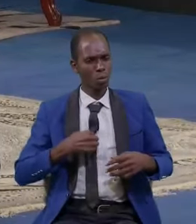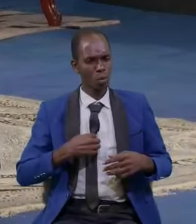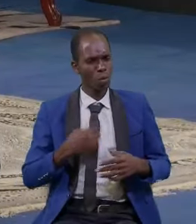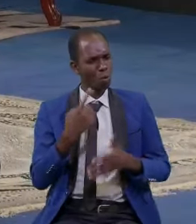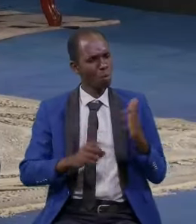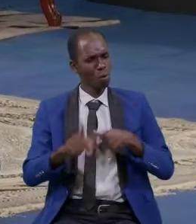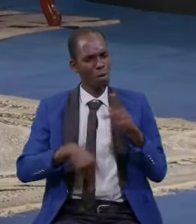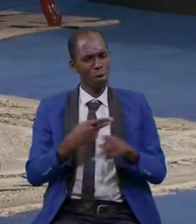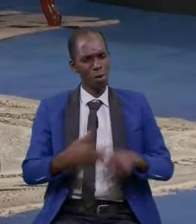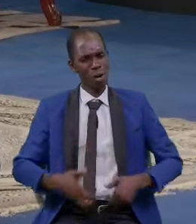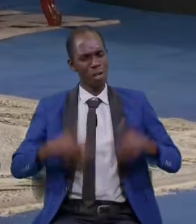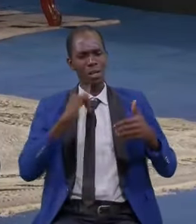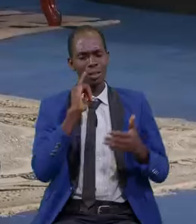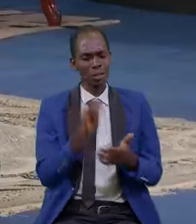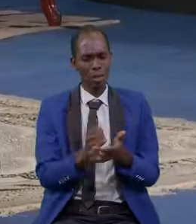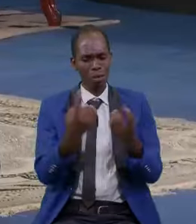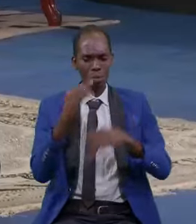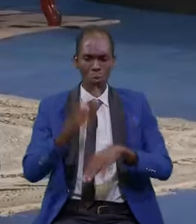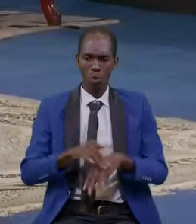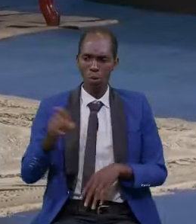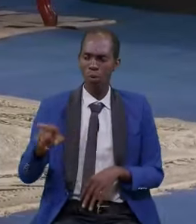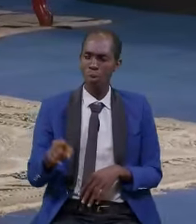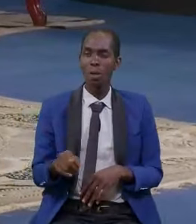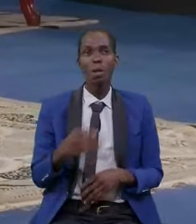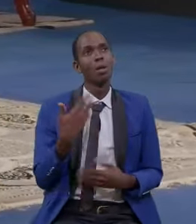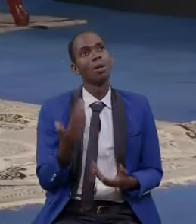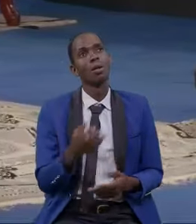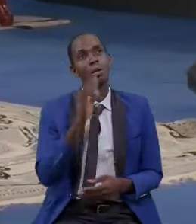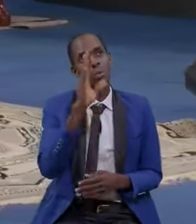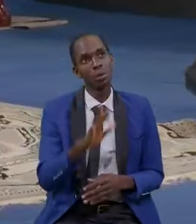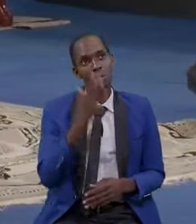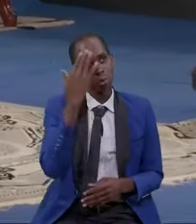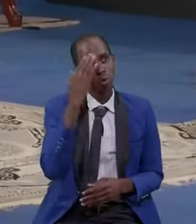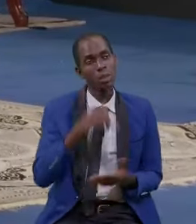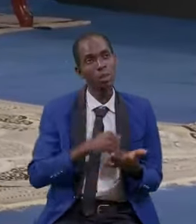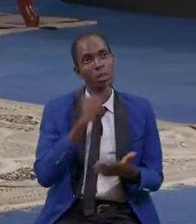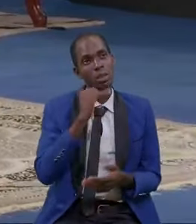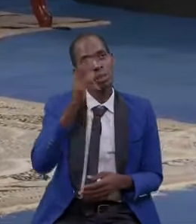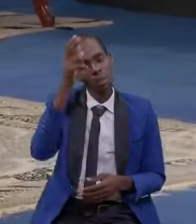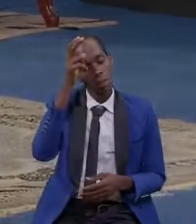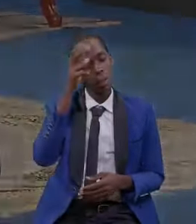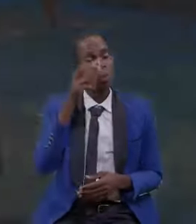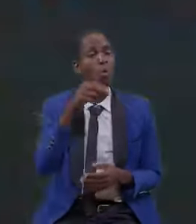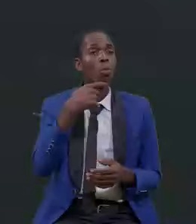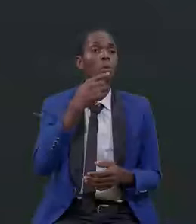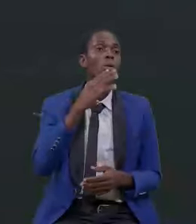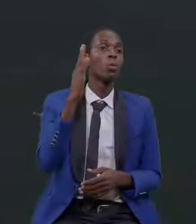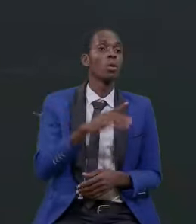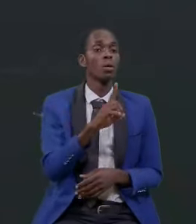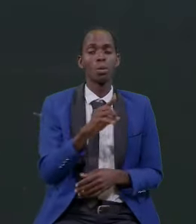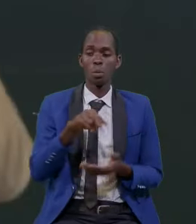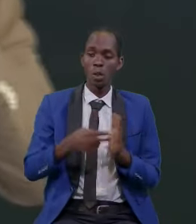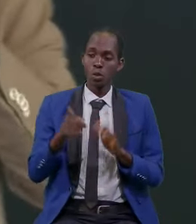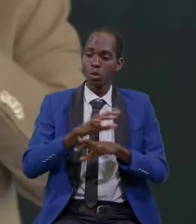comes upon you? Pastor, it's Satan. Satan, the wicked one. So you don't have the power